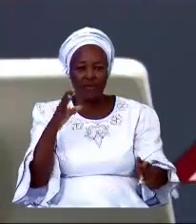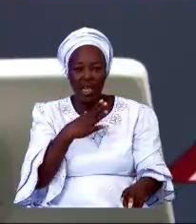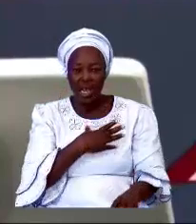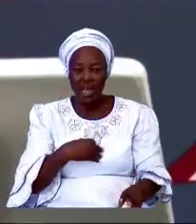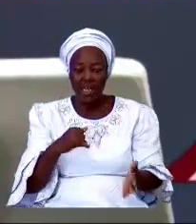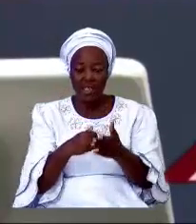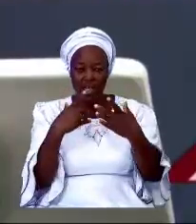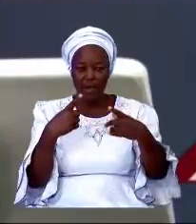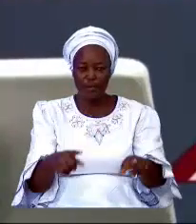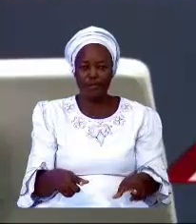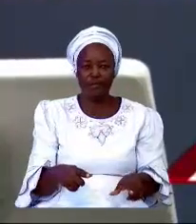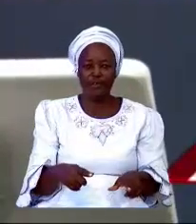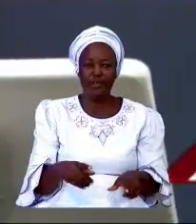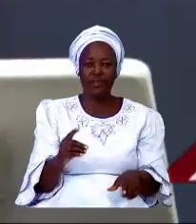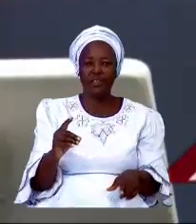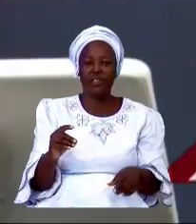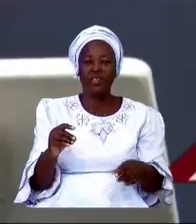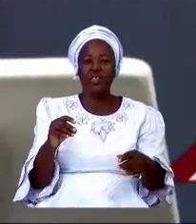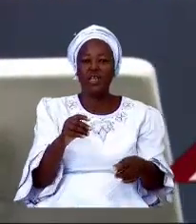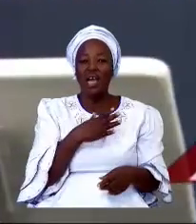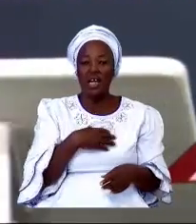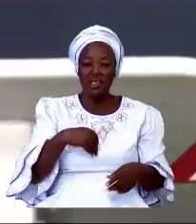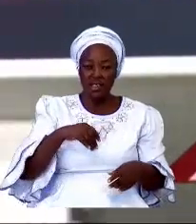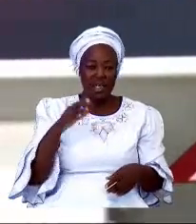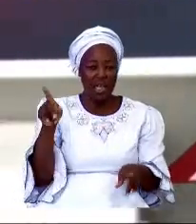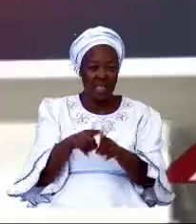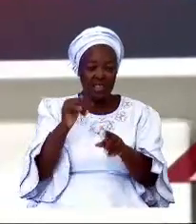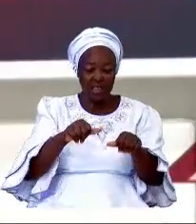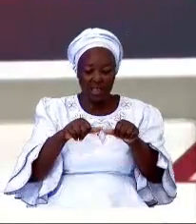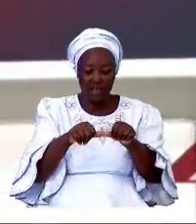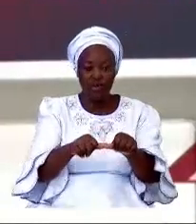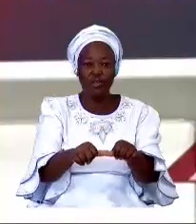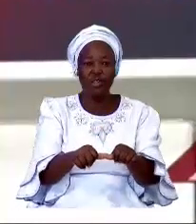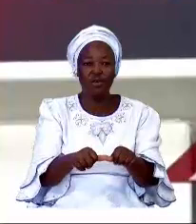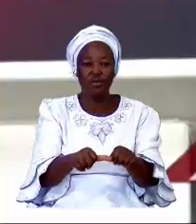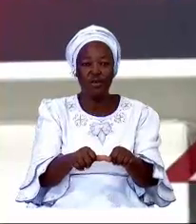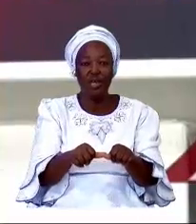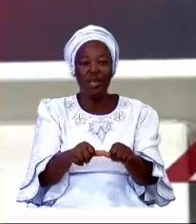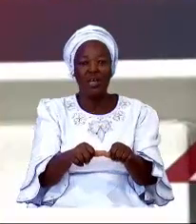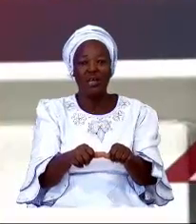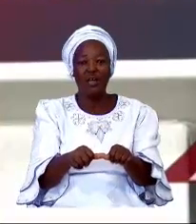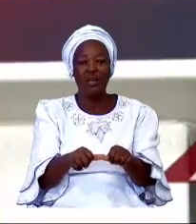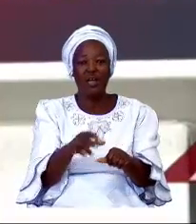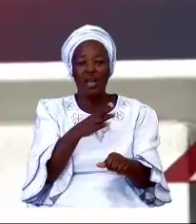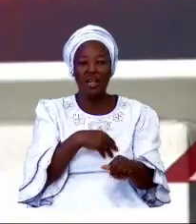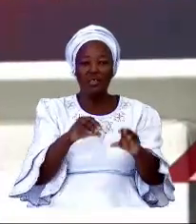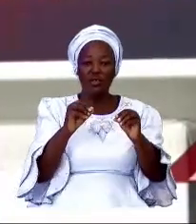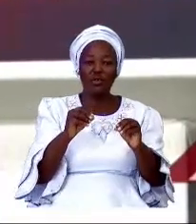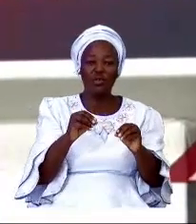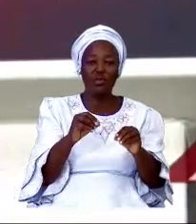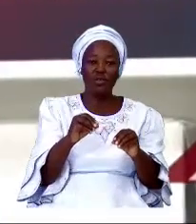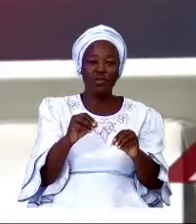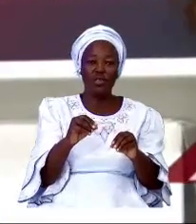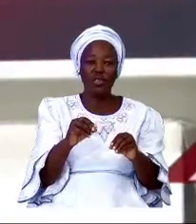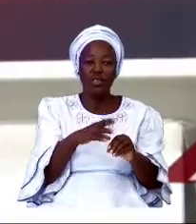2, verse 11, and it came to pass And they still went on